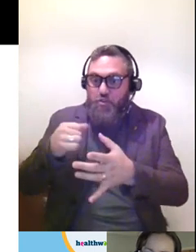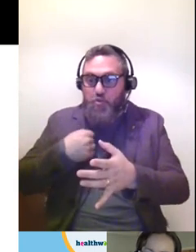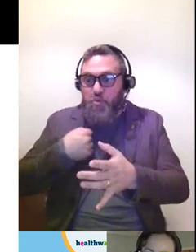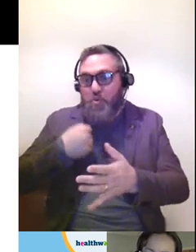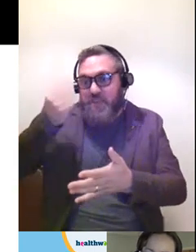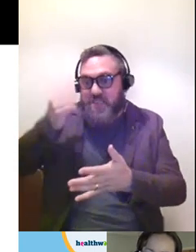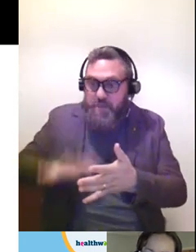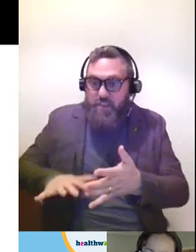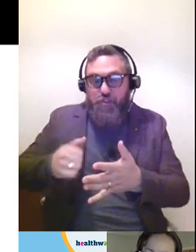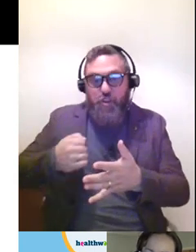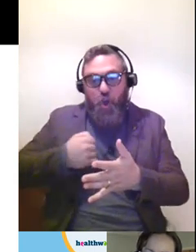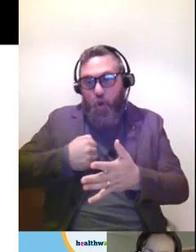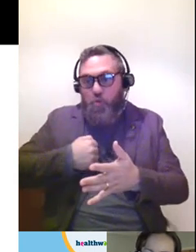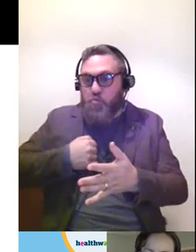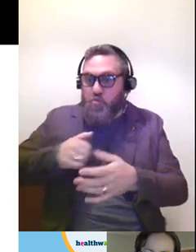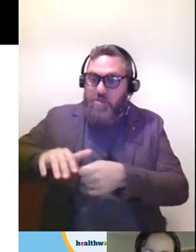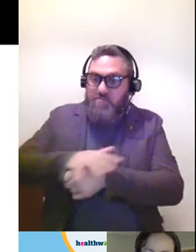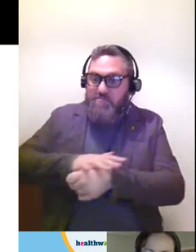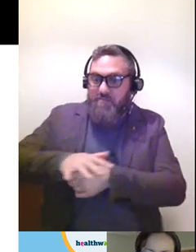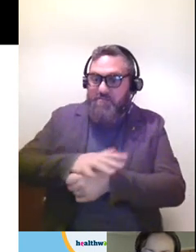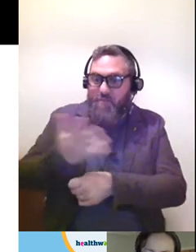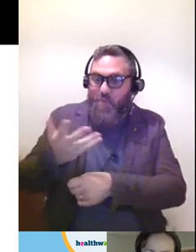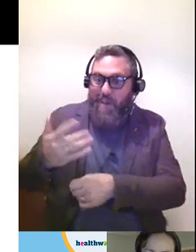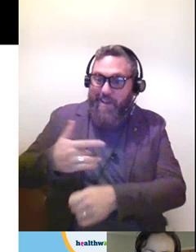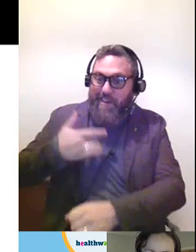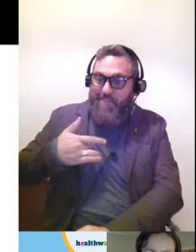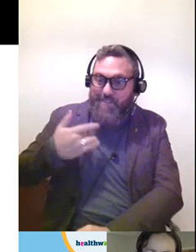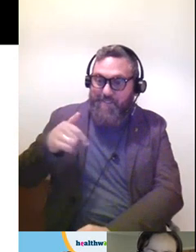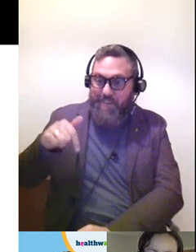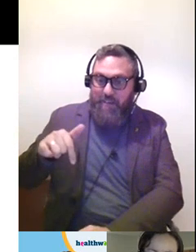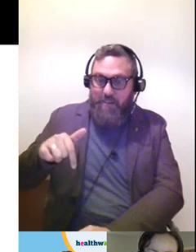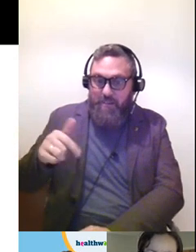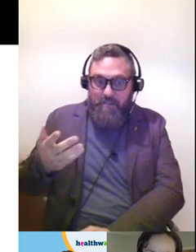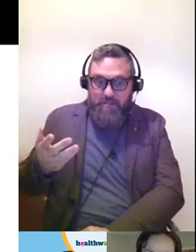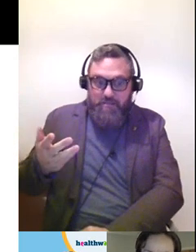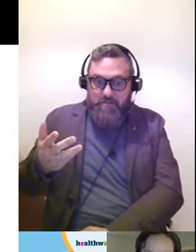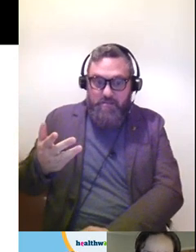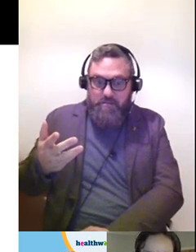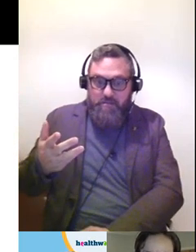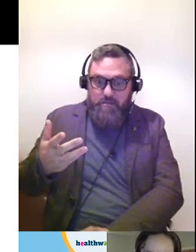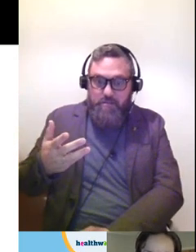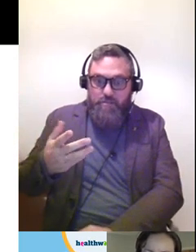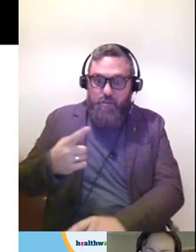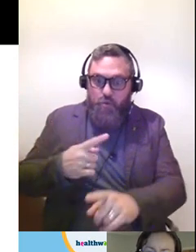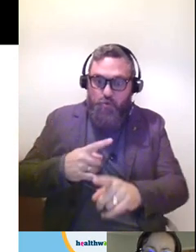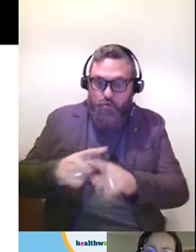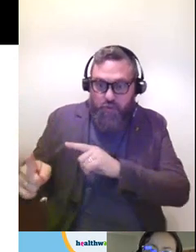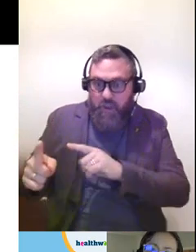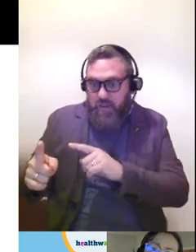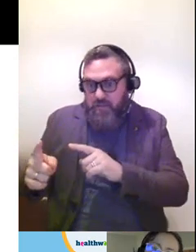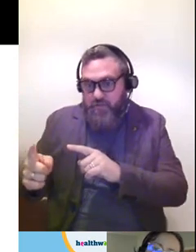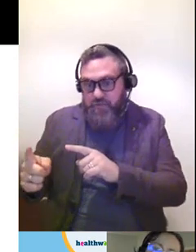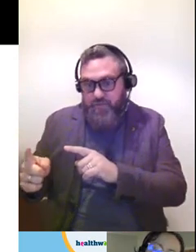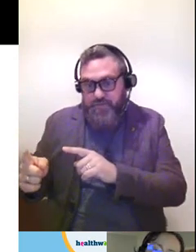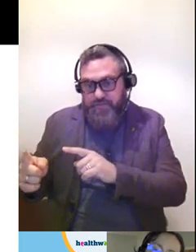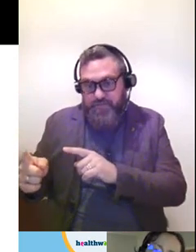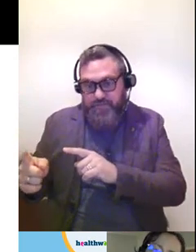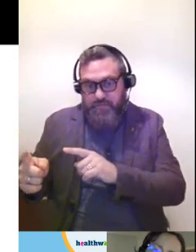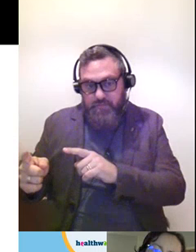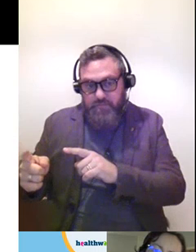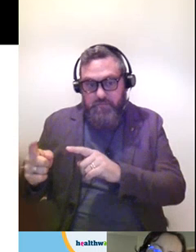the circumstances in which we live. And so it's really important that we take action to address some of the